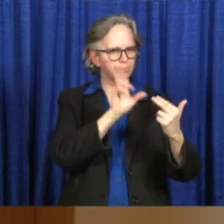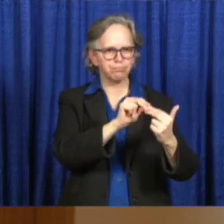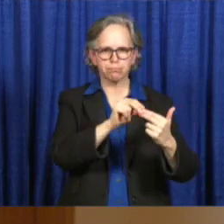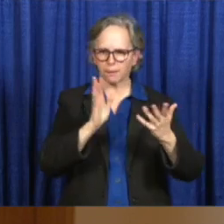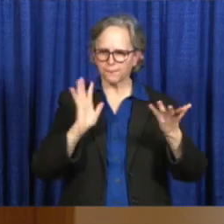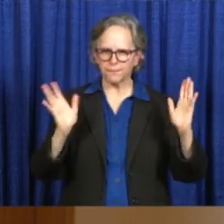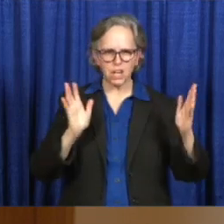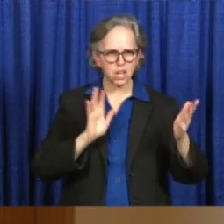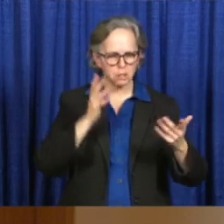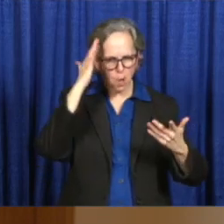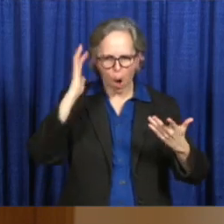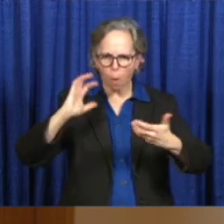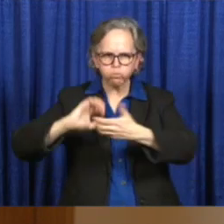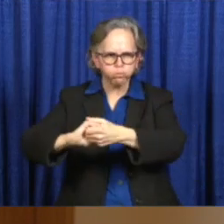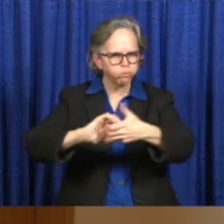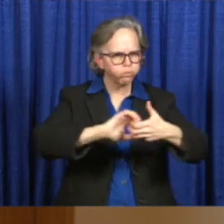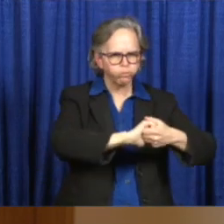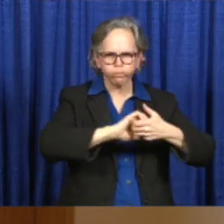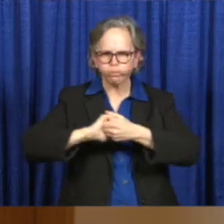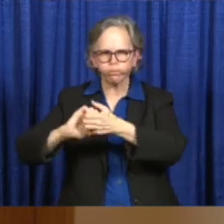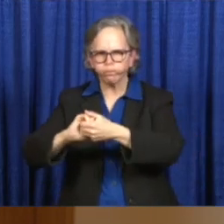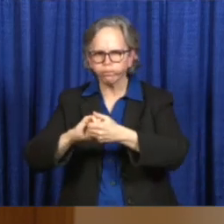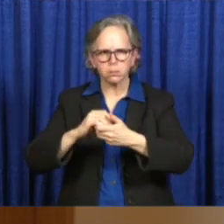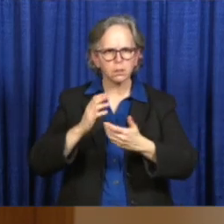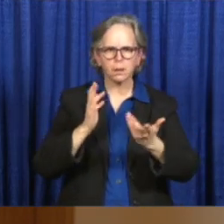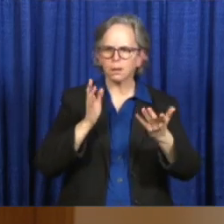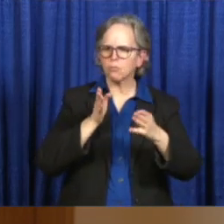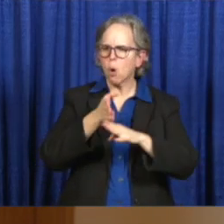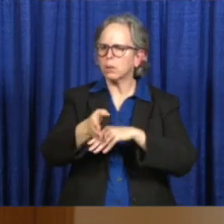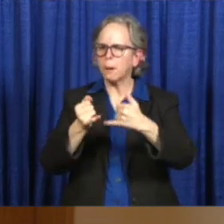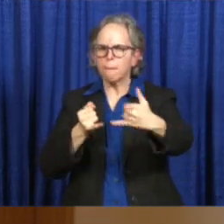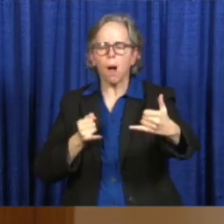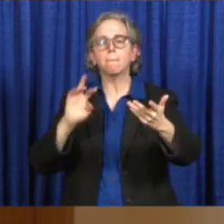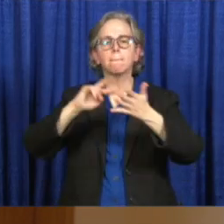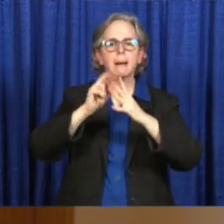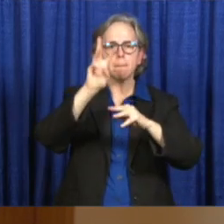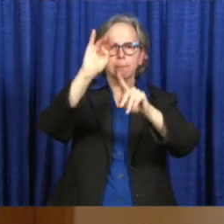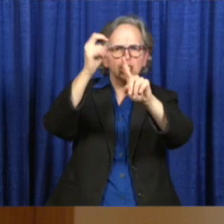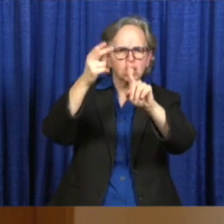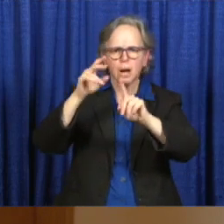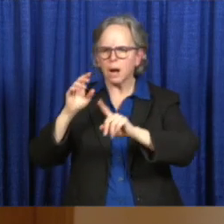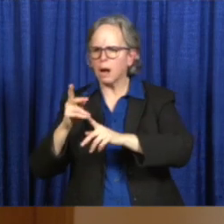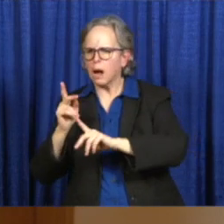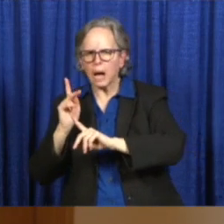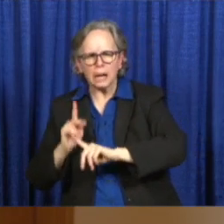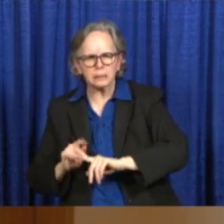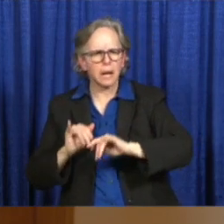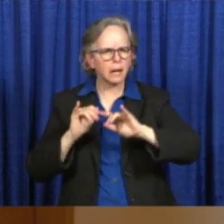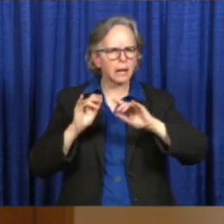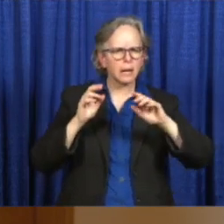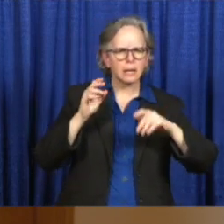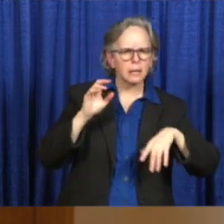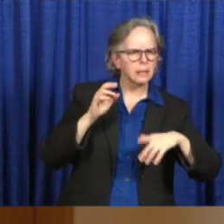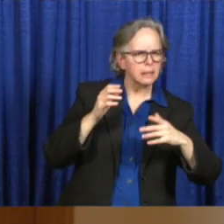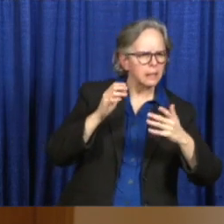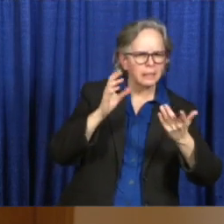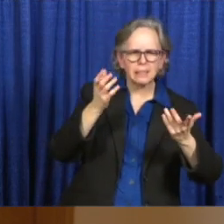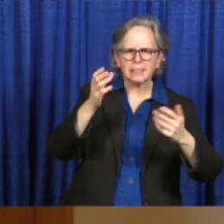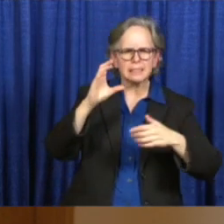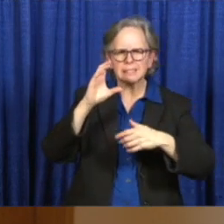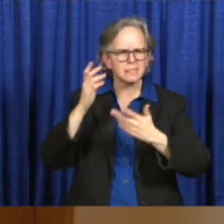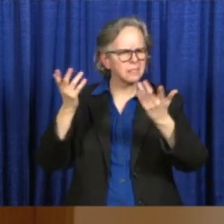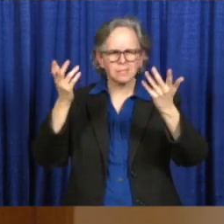with smaller hospitals leading into larger when there ever is a surge or an accident or a